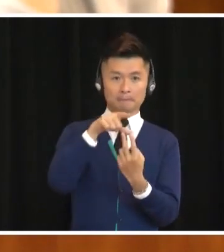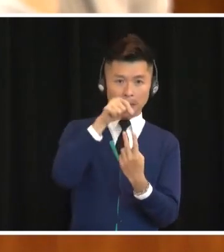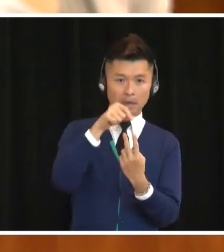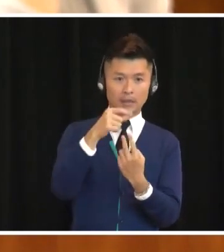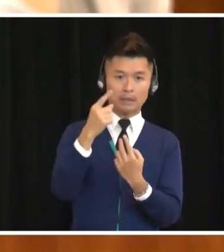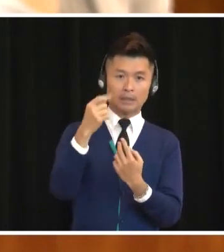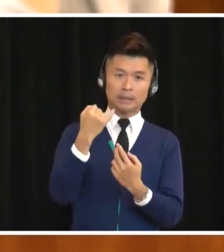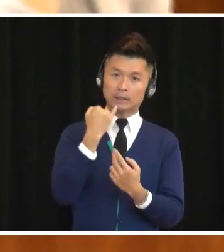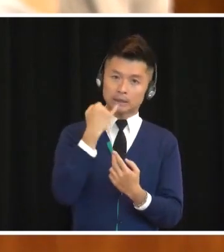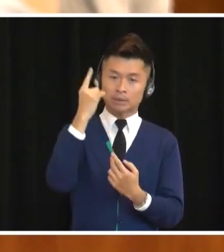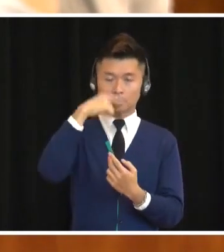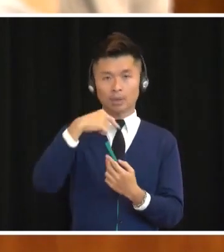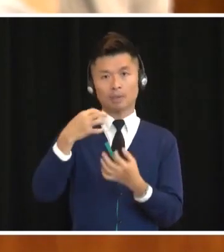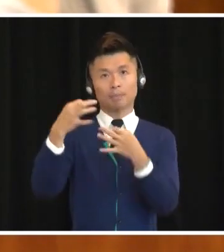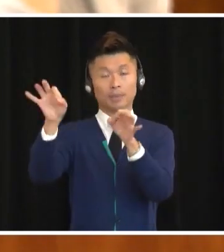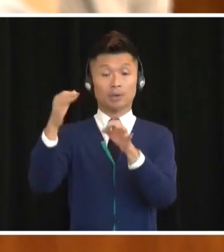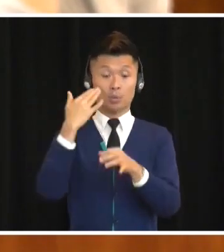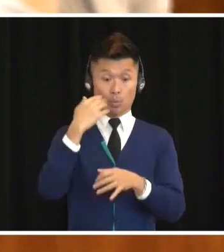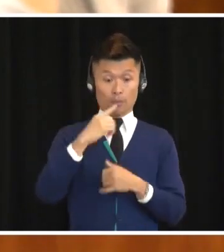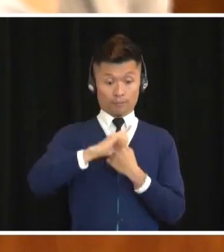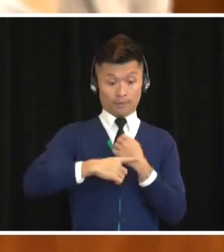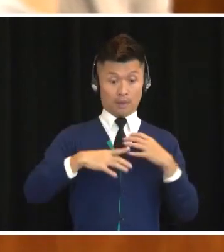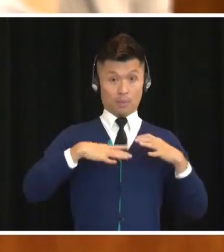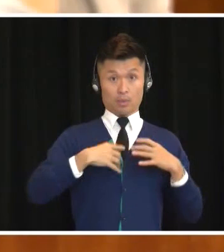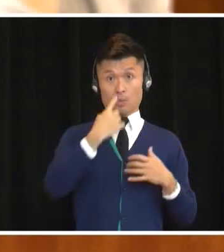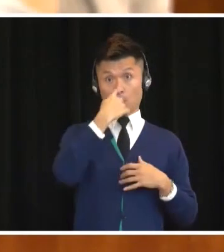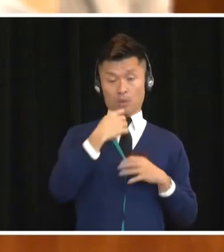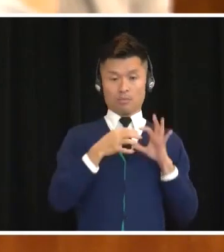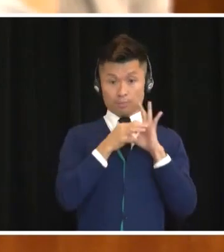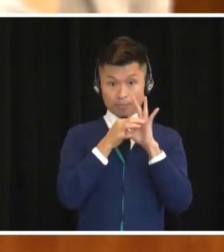ruling not to apply protective measures.